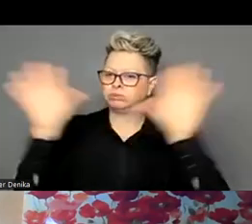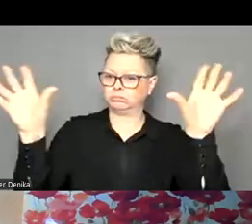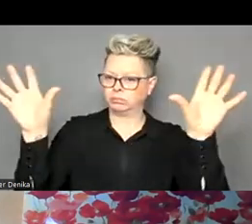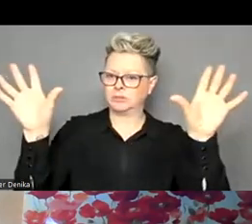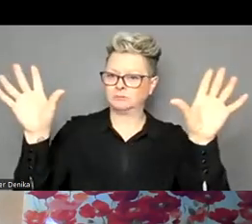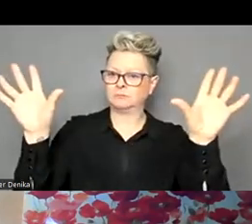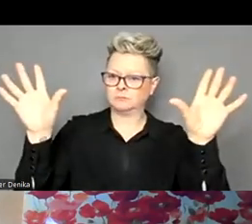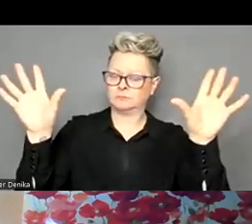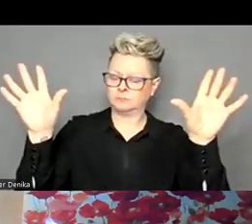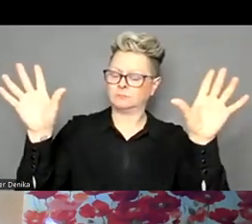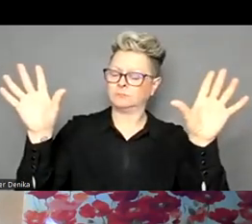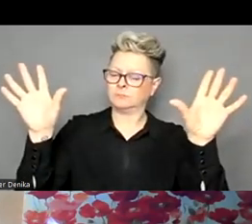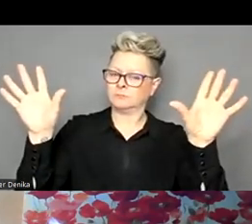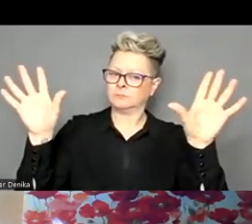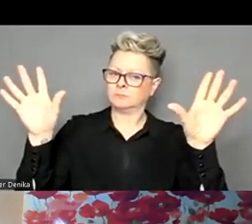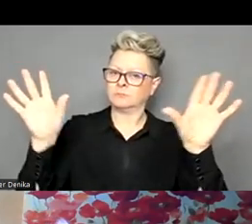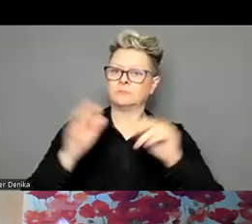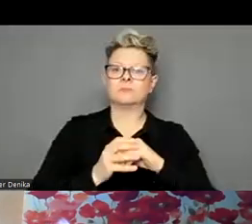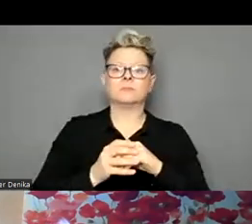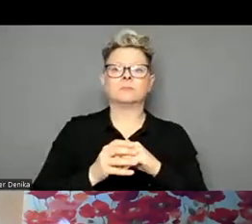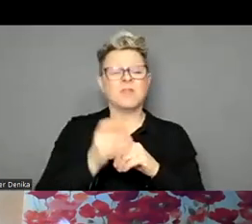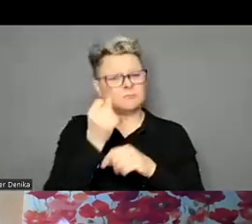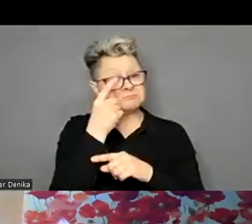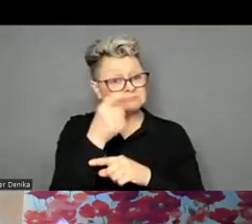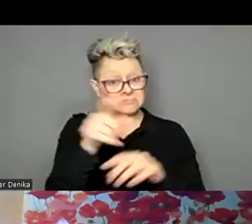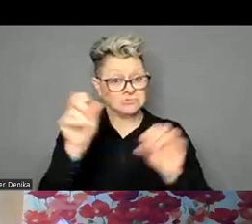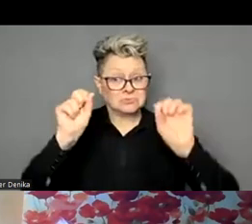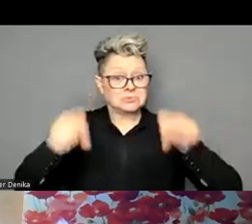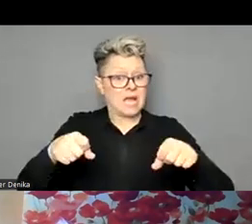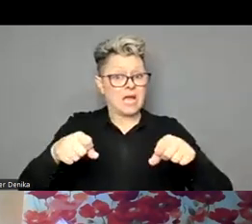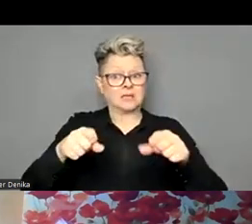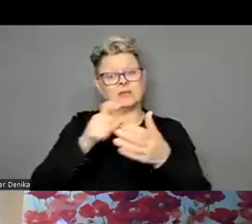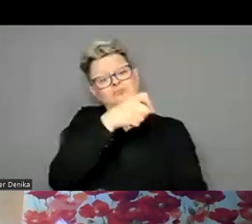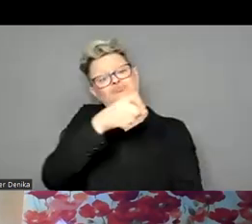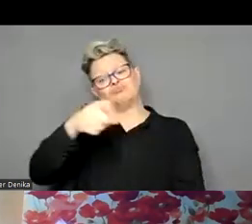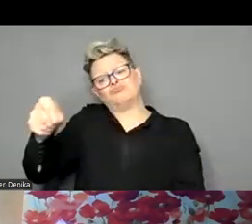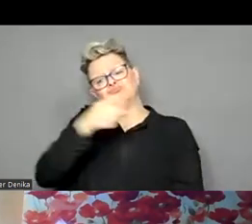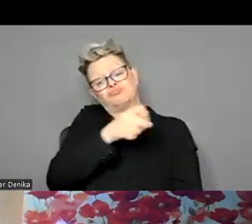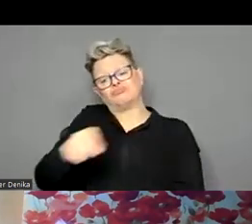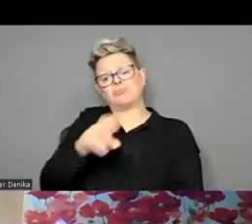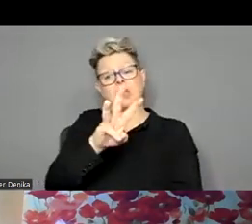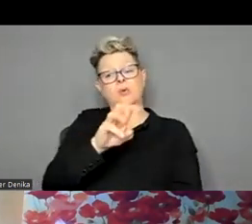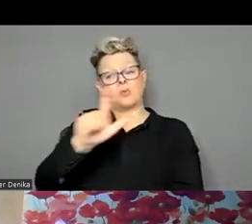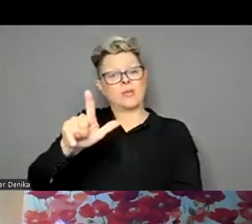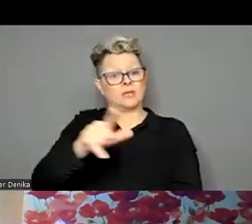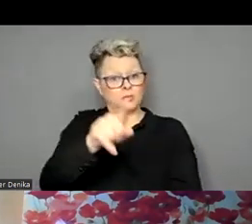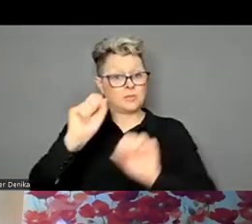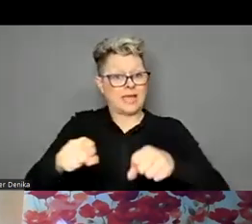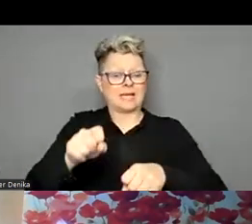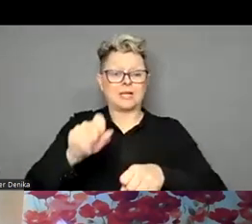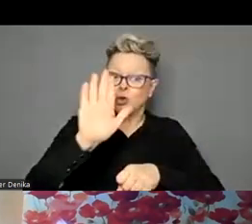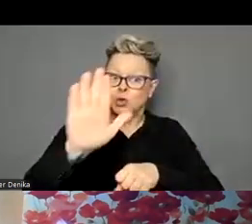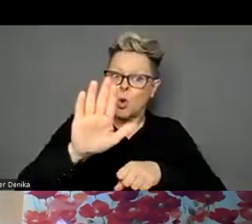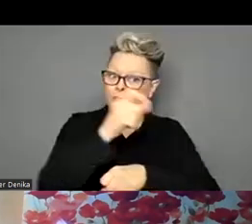higher. So, but yeah, I mean, ultimately you can absolutely write your own will in your own handwriting. And as long as your executor can find